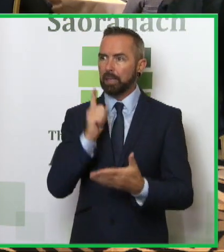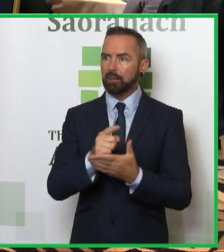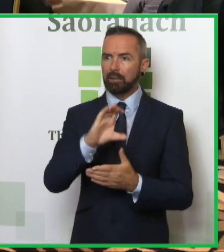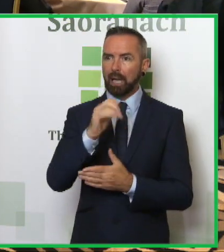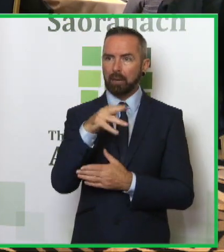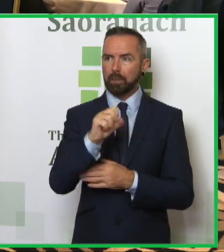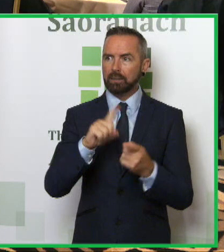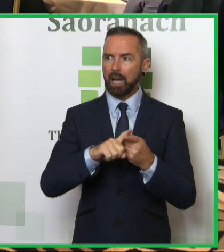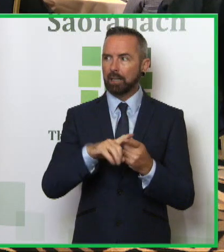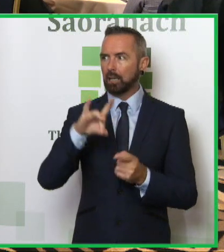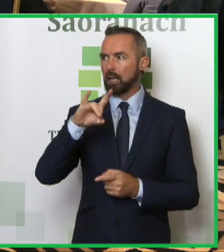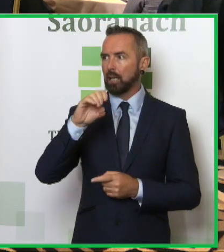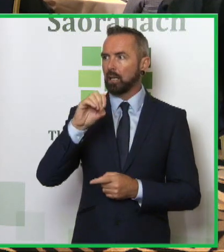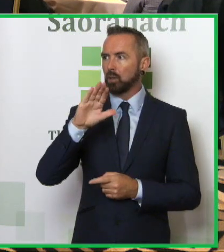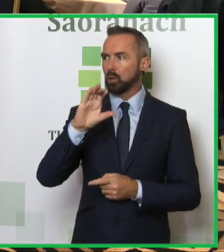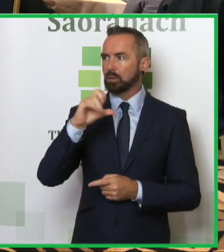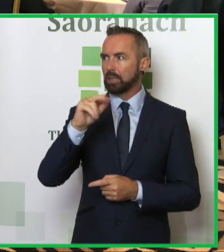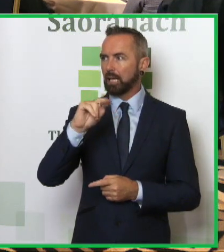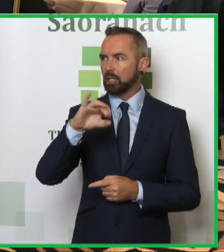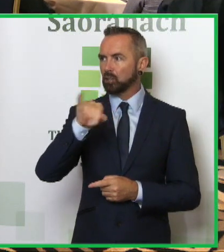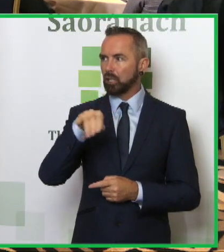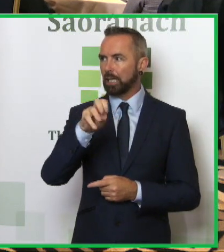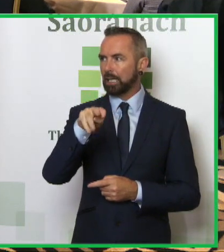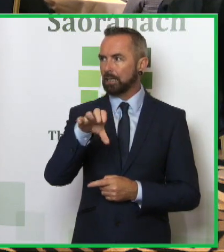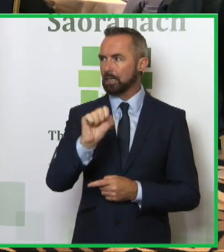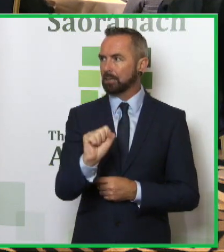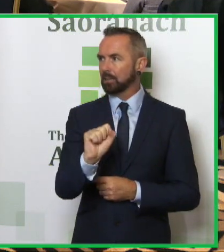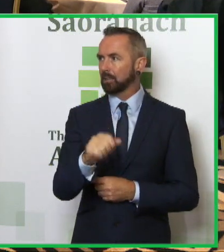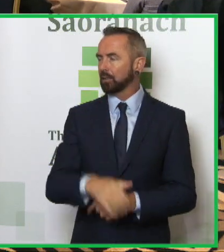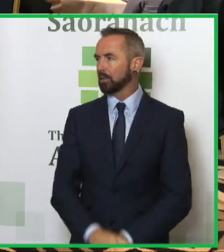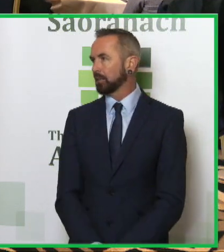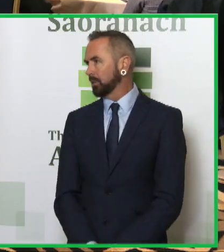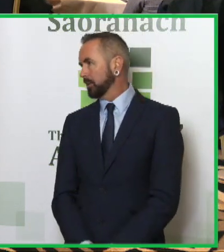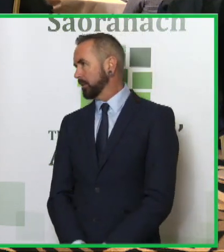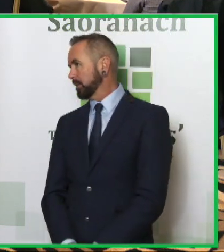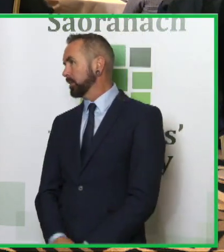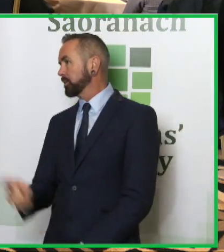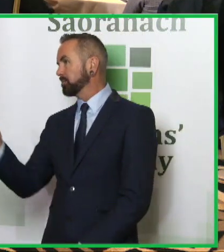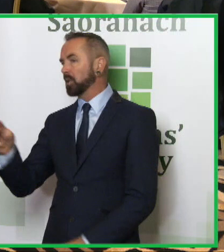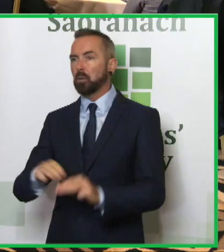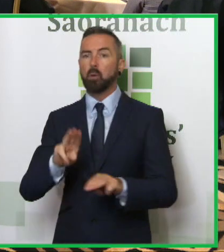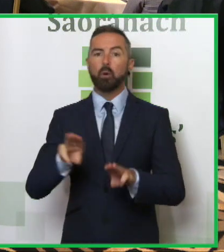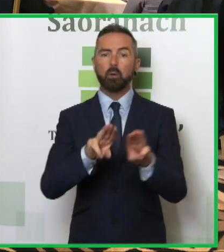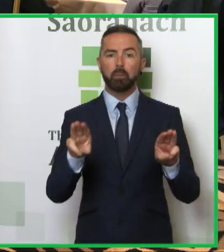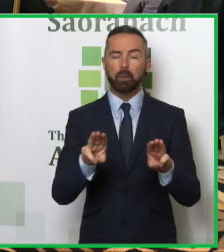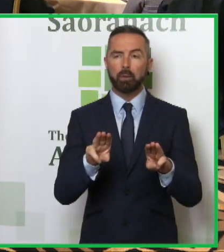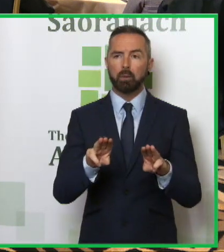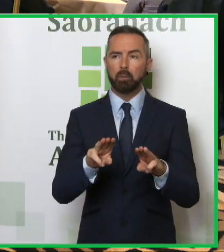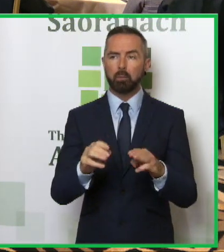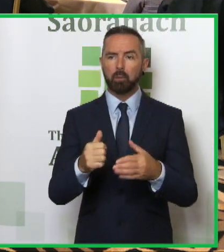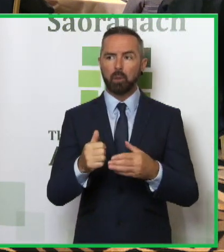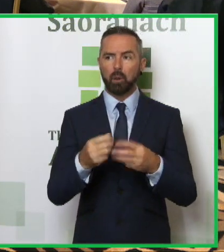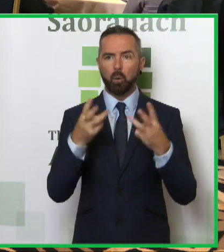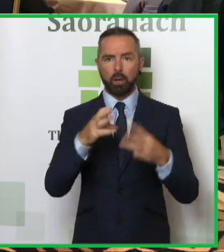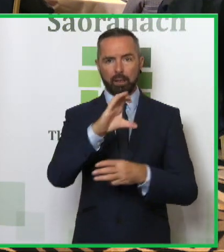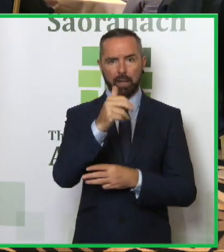hallucinogenics. Where's that coming from? Right. Or William? Sorry, I didn't know where. Yeah, it seems like most people are for going for